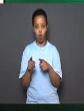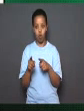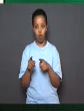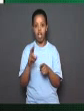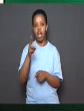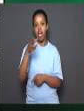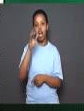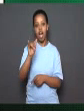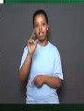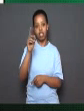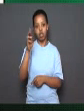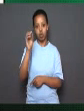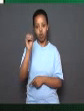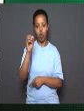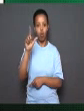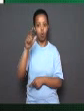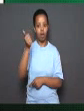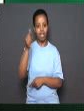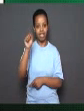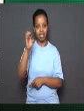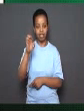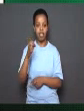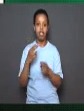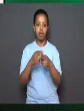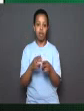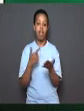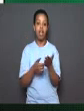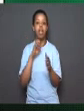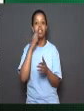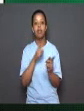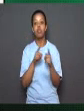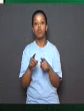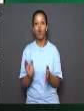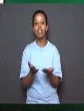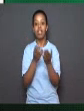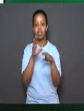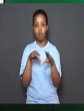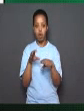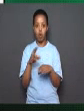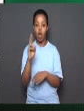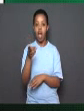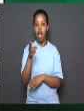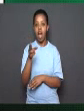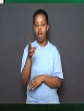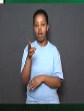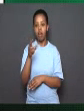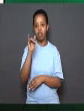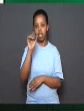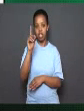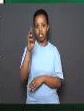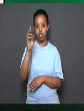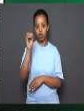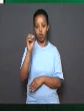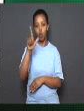called hydrolase. These enzymes catalyze the hydrolysis